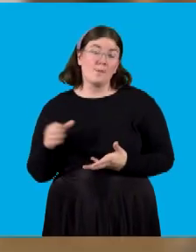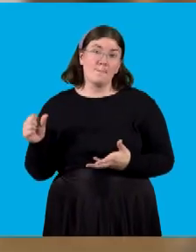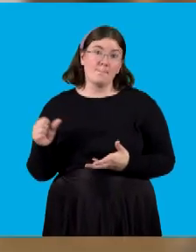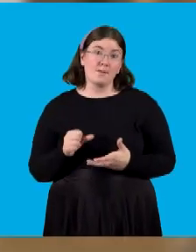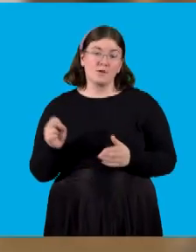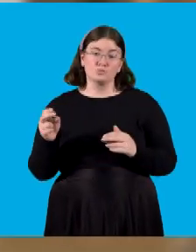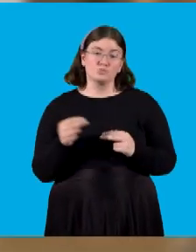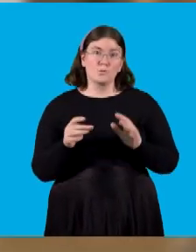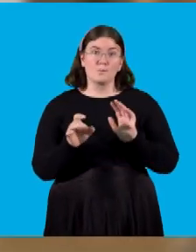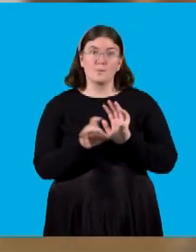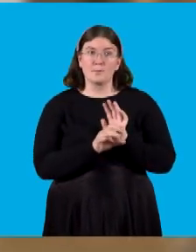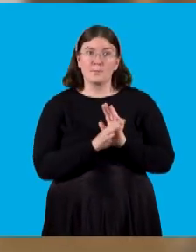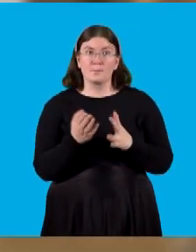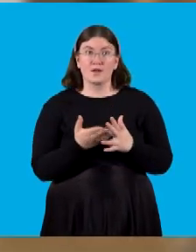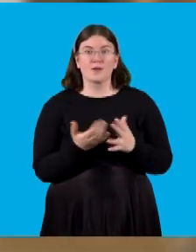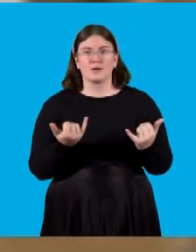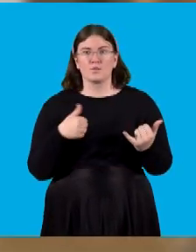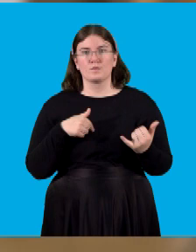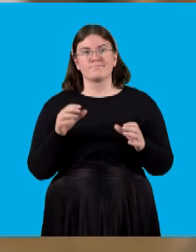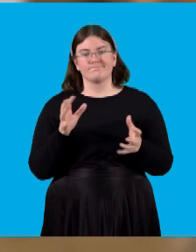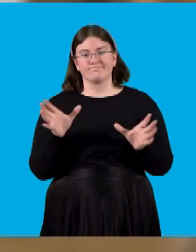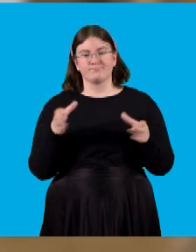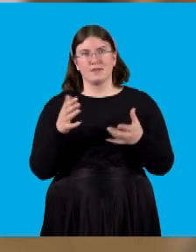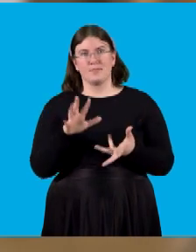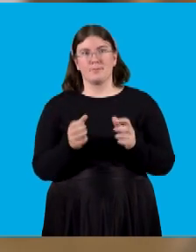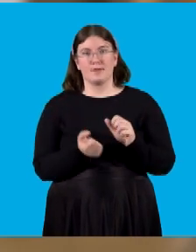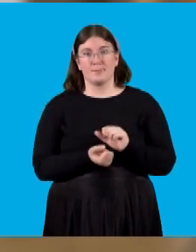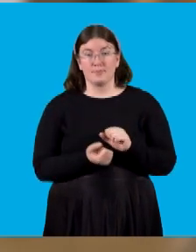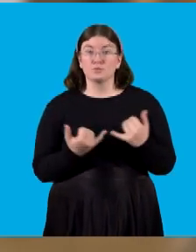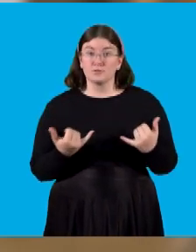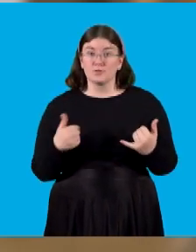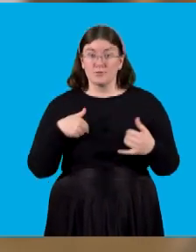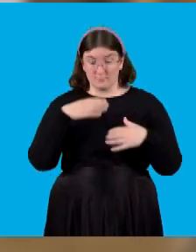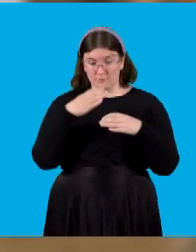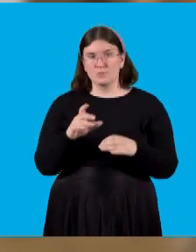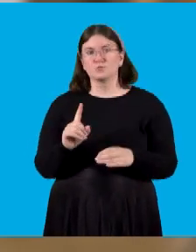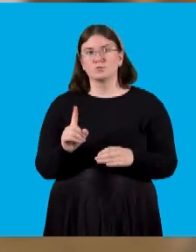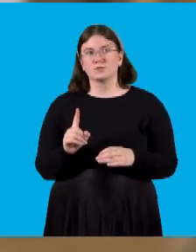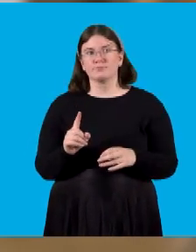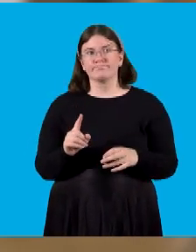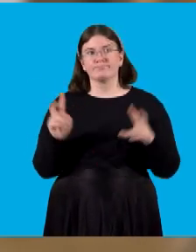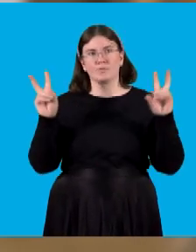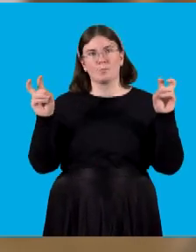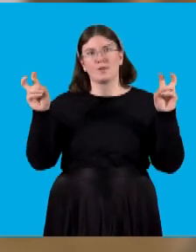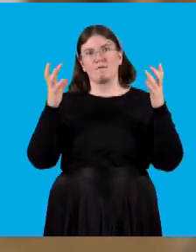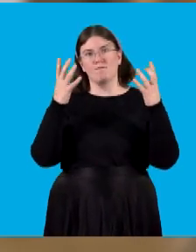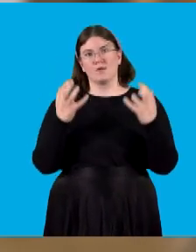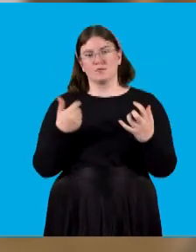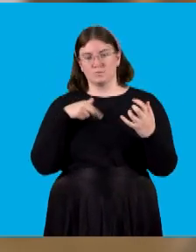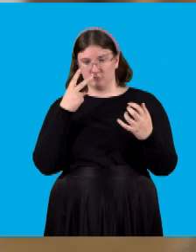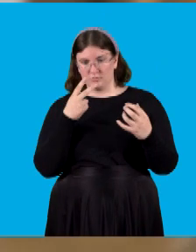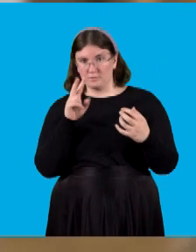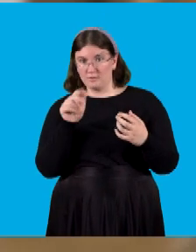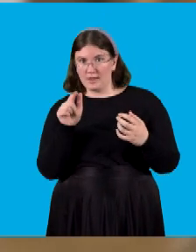Guys, welcome back after that short break. Let us quickly wrap up today's lesson. So in our lesson today, we focus on the topic of finance by looking